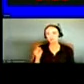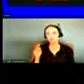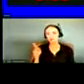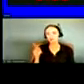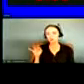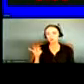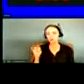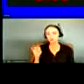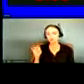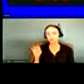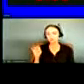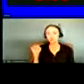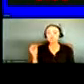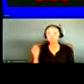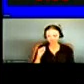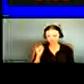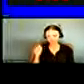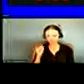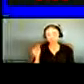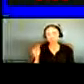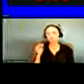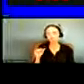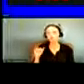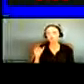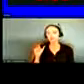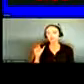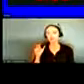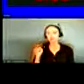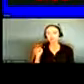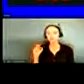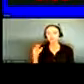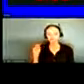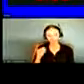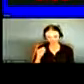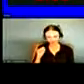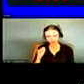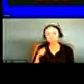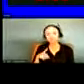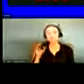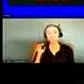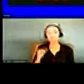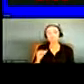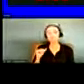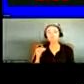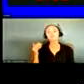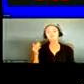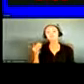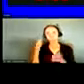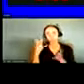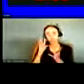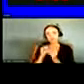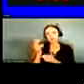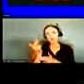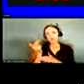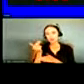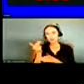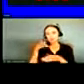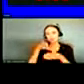Yes. Trahan White votes yes. Councilmember Allen, Yes. Allen votes yes. Mr. Chairman, there are 13 yeses.